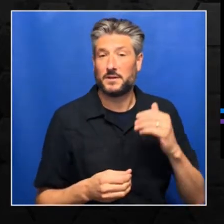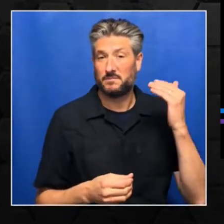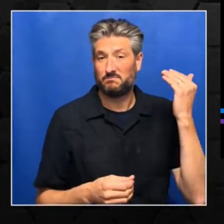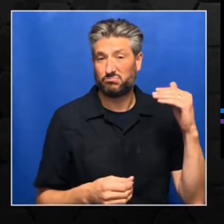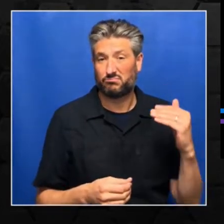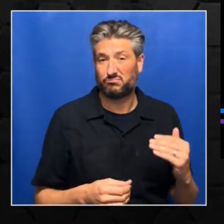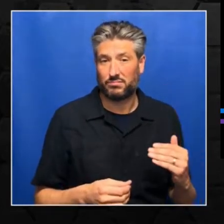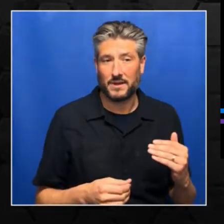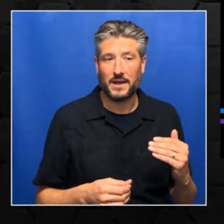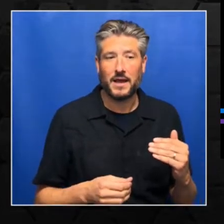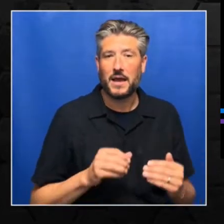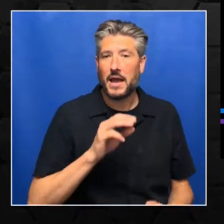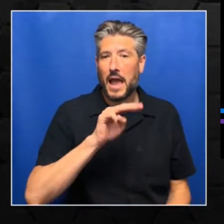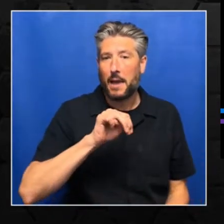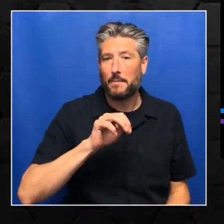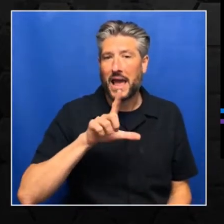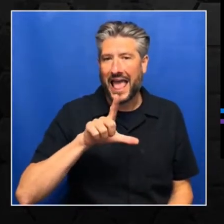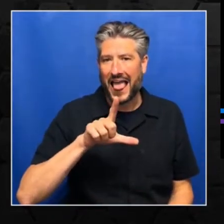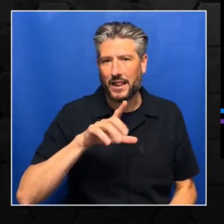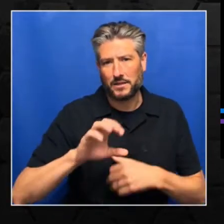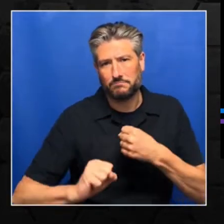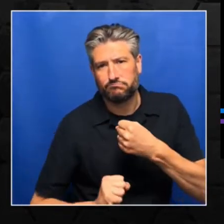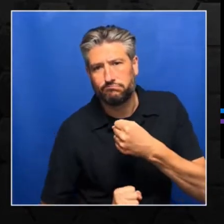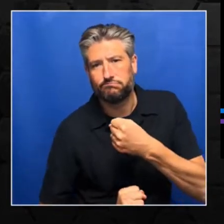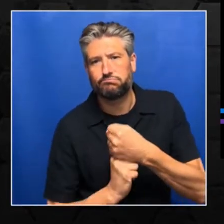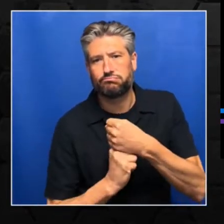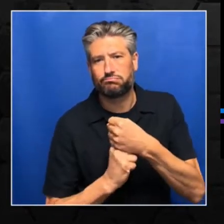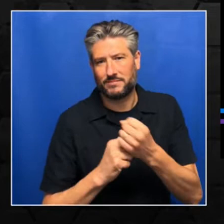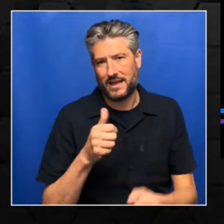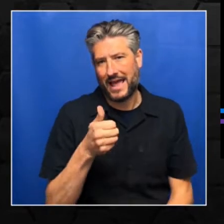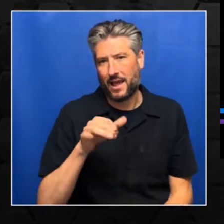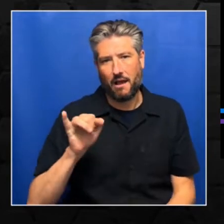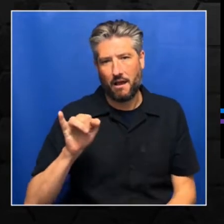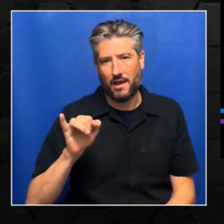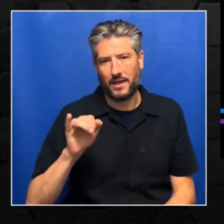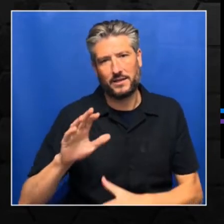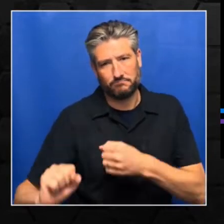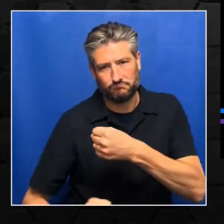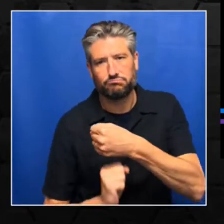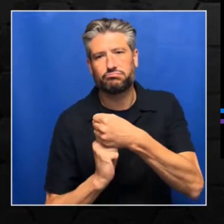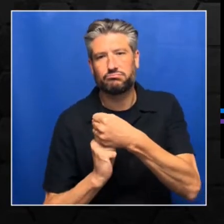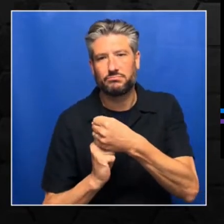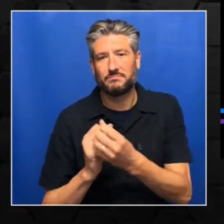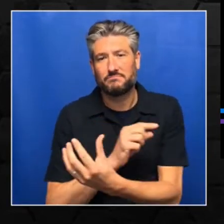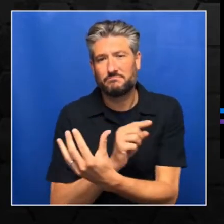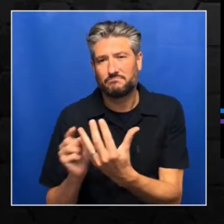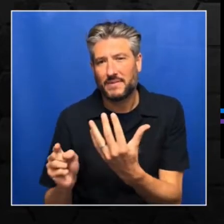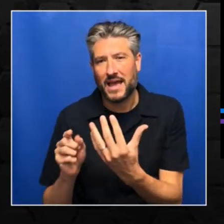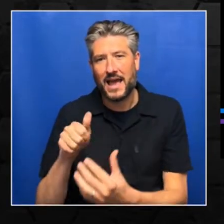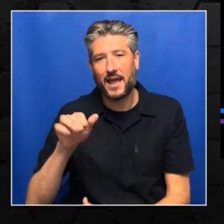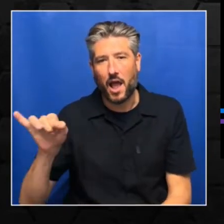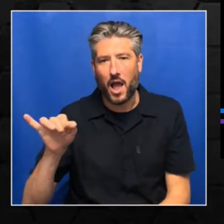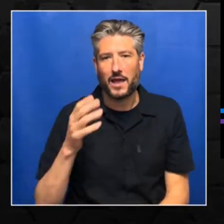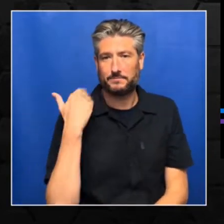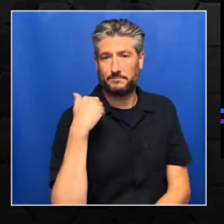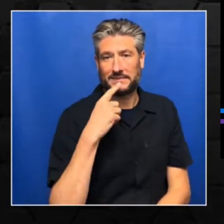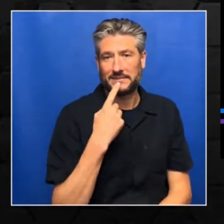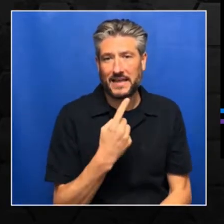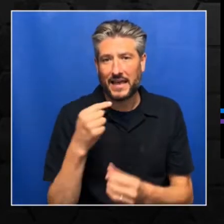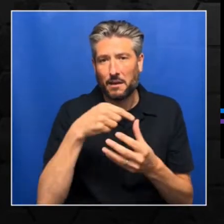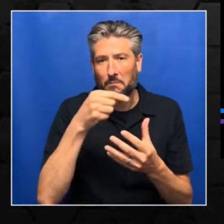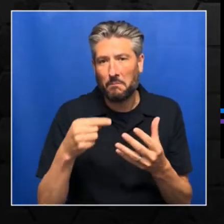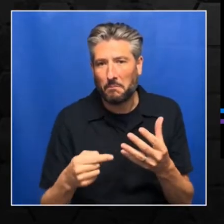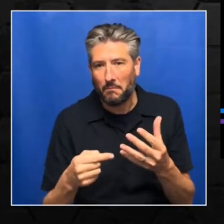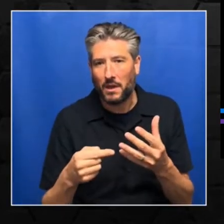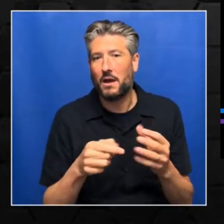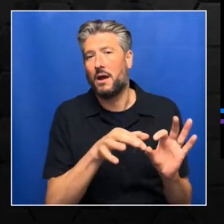most AI solutions. So basically all the AI solutions that we see, all the AI solutions that I just mentioned earlier on, they're all built on